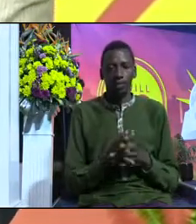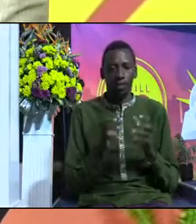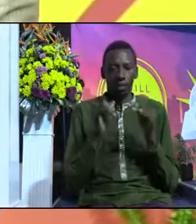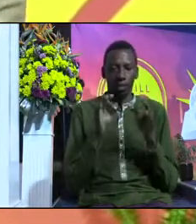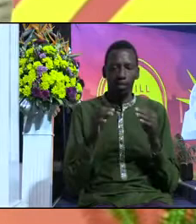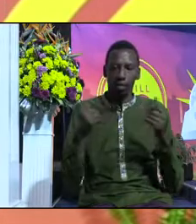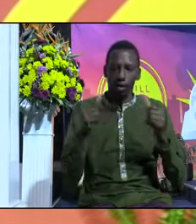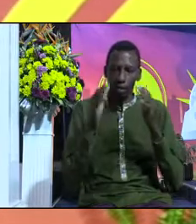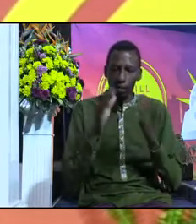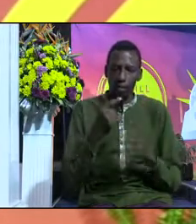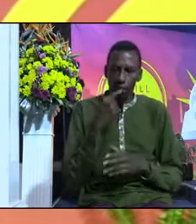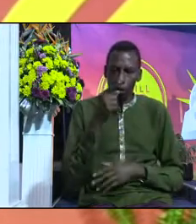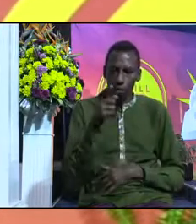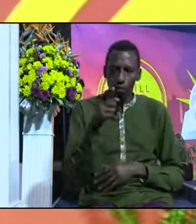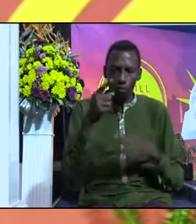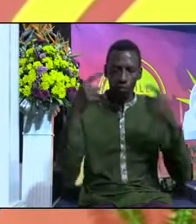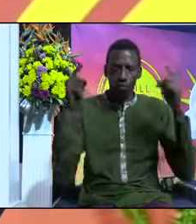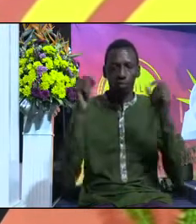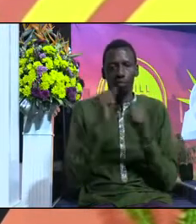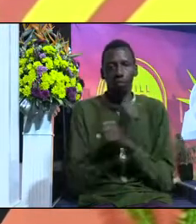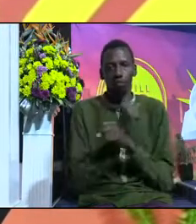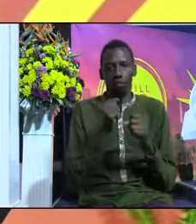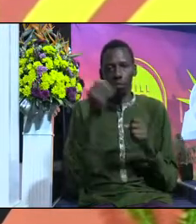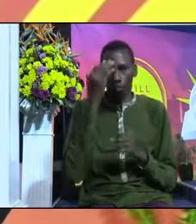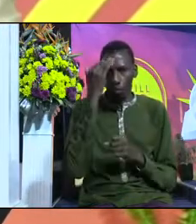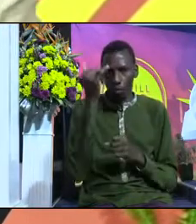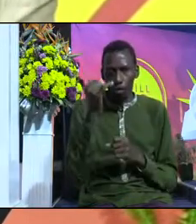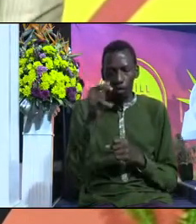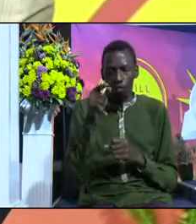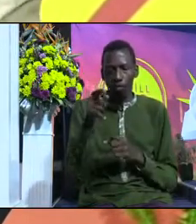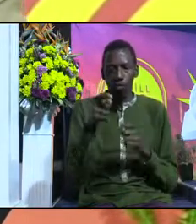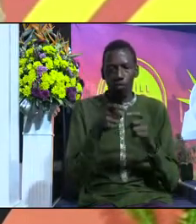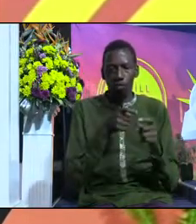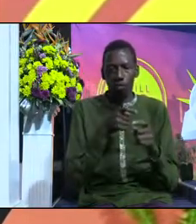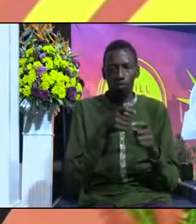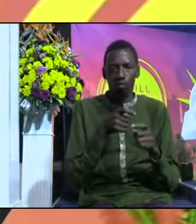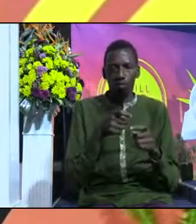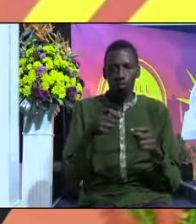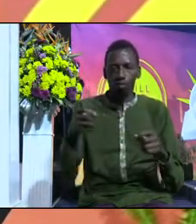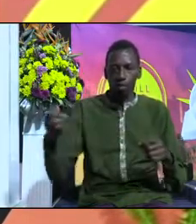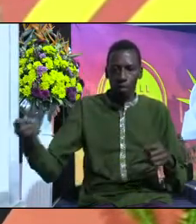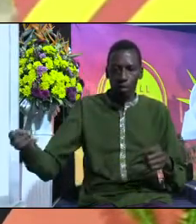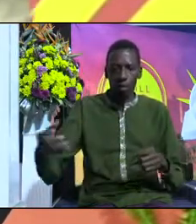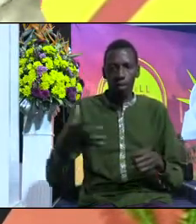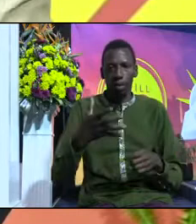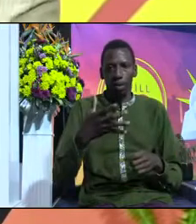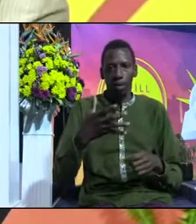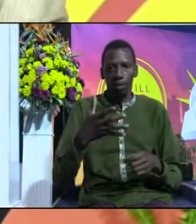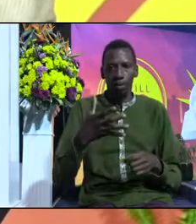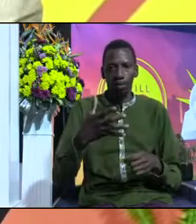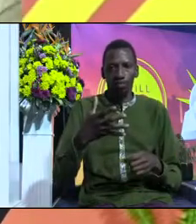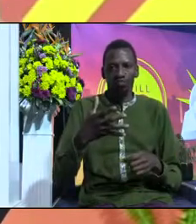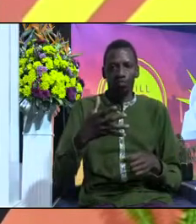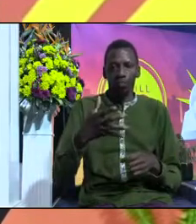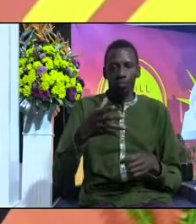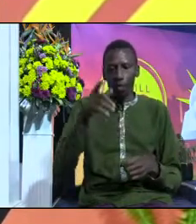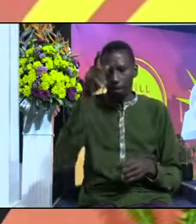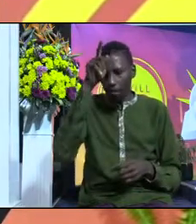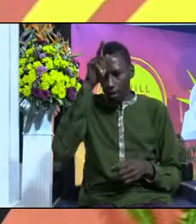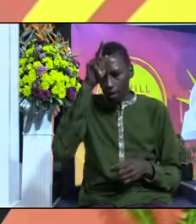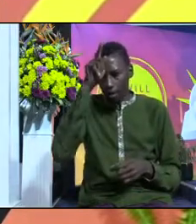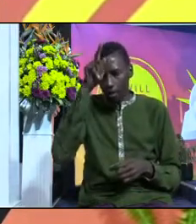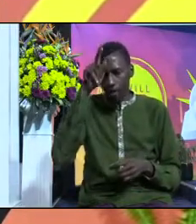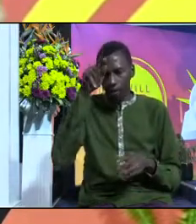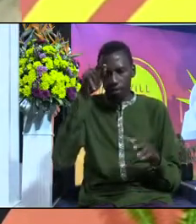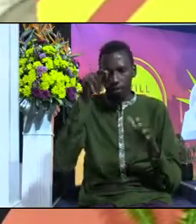you can't make it because you came from the ghetto, the murkiest part of